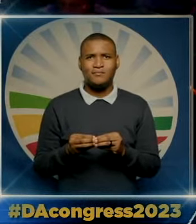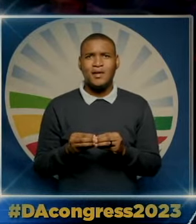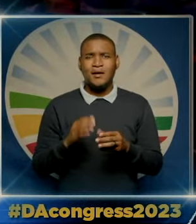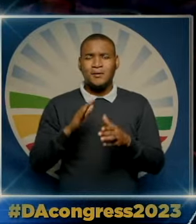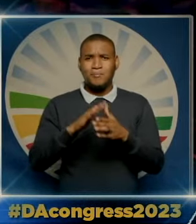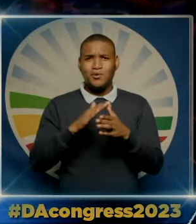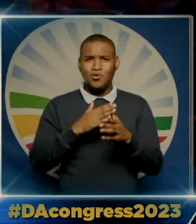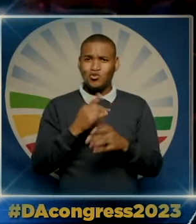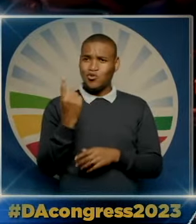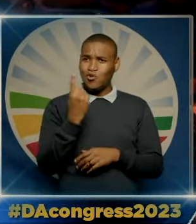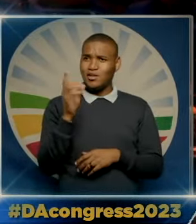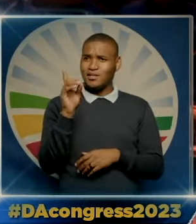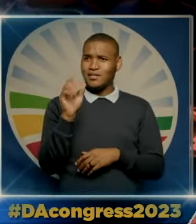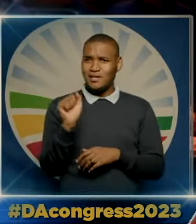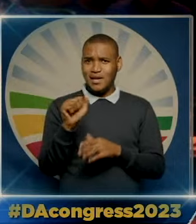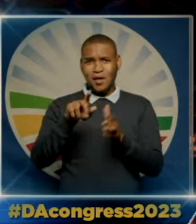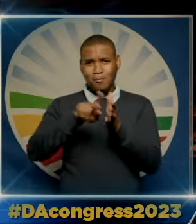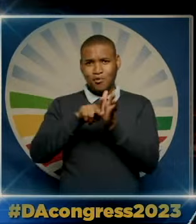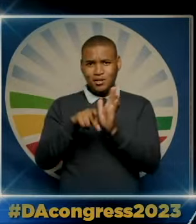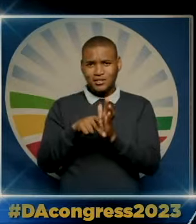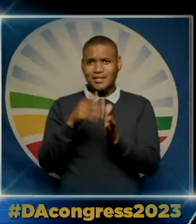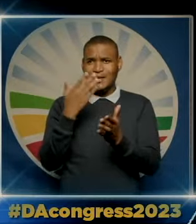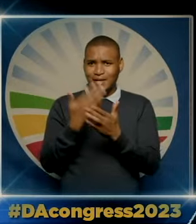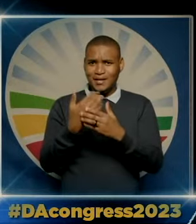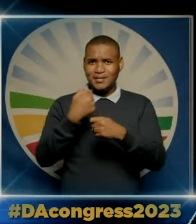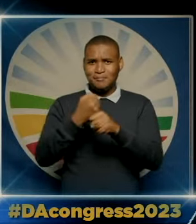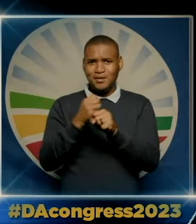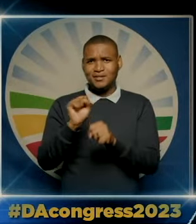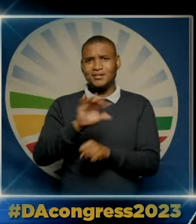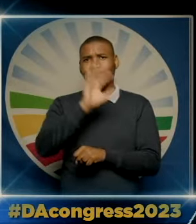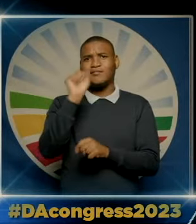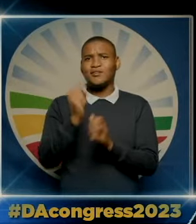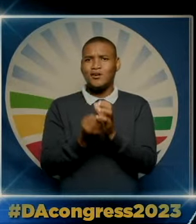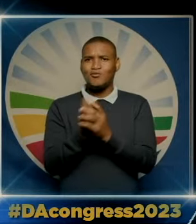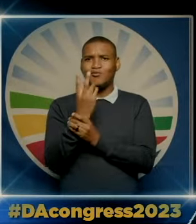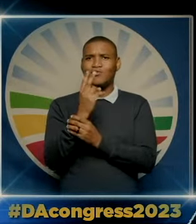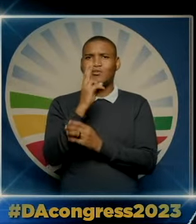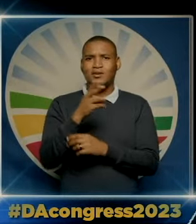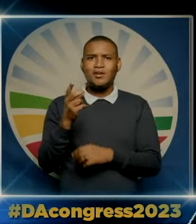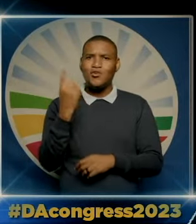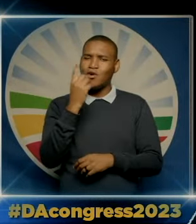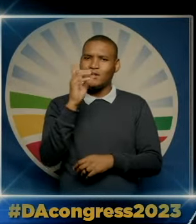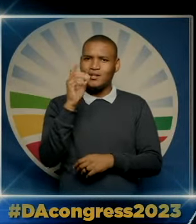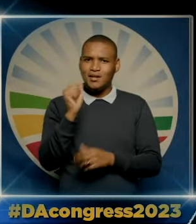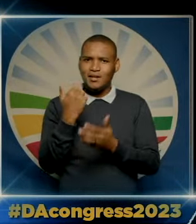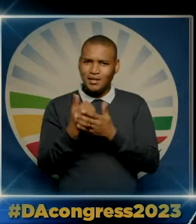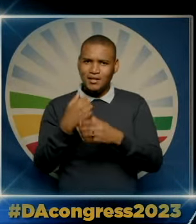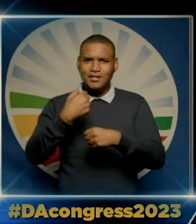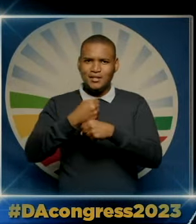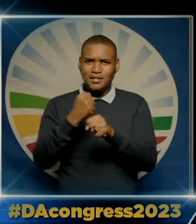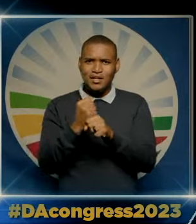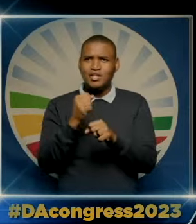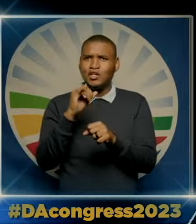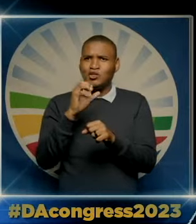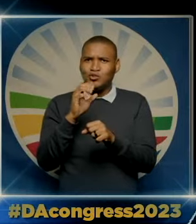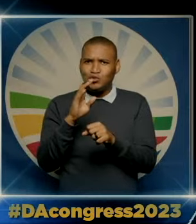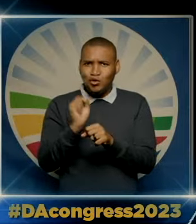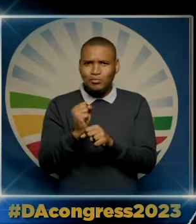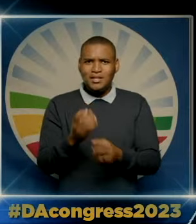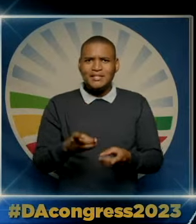Because only the DA's policies will make South Africa grow again. Only the DA can create jobs and deliver